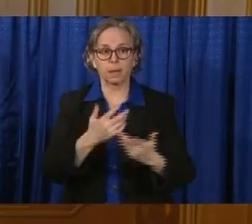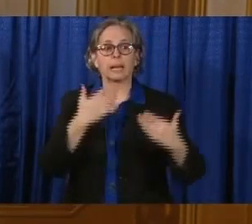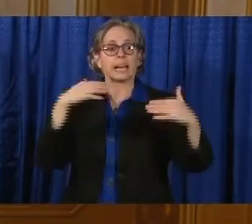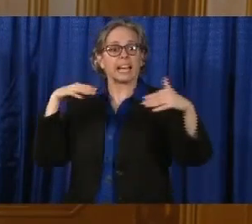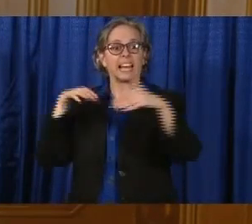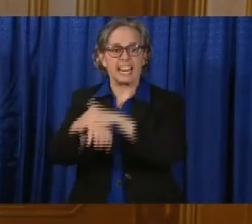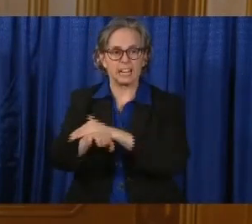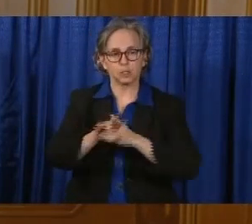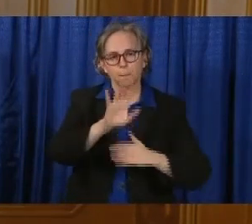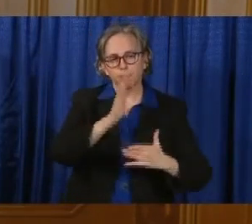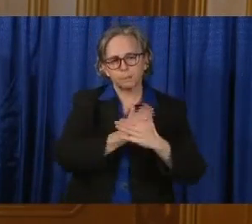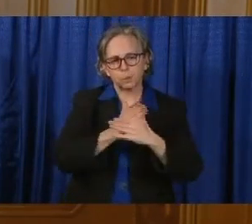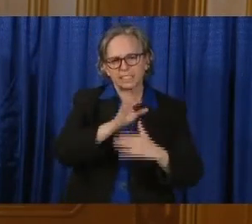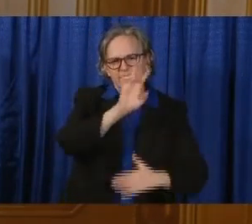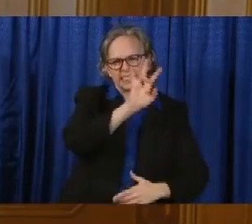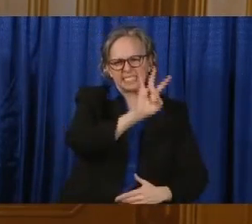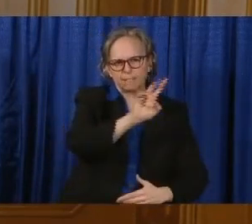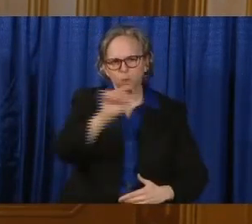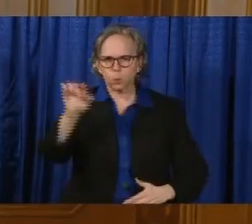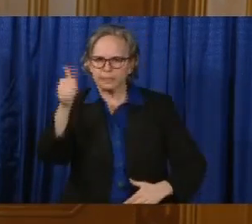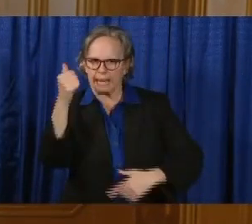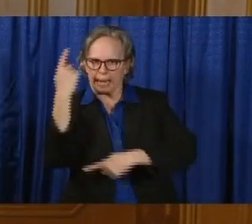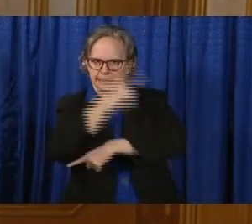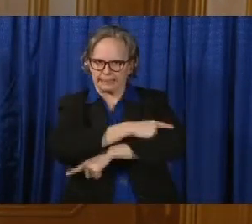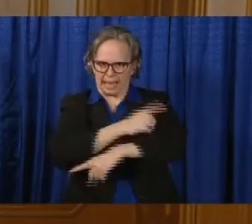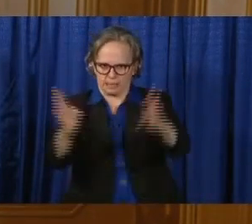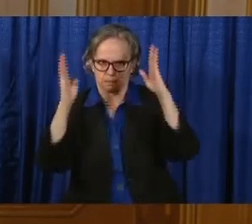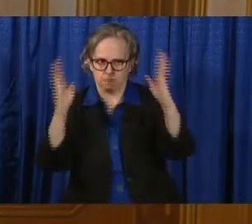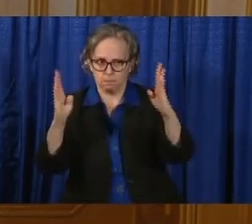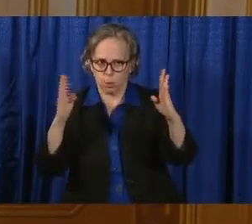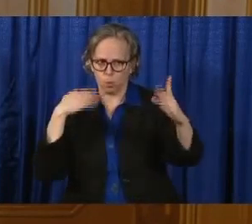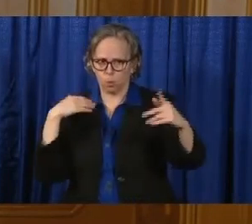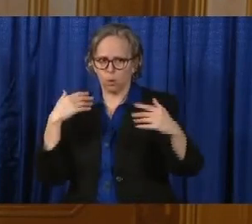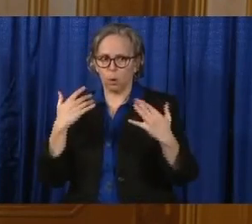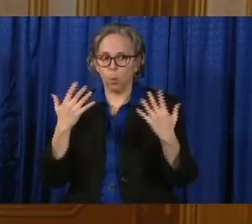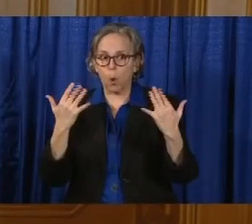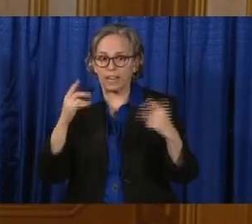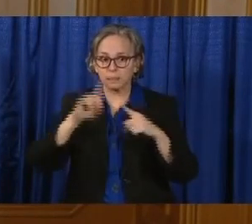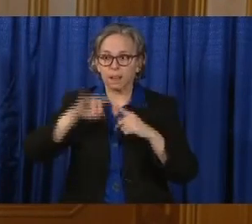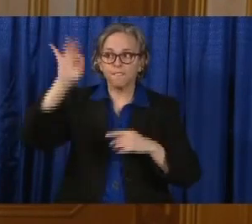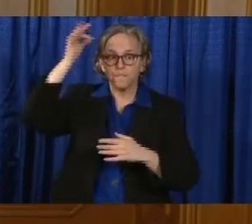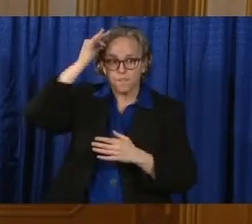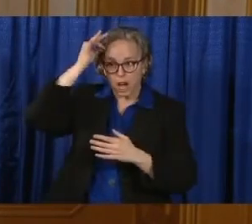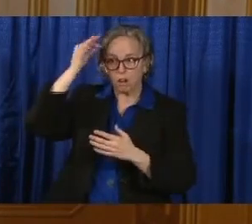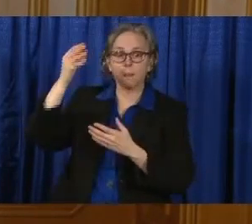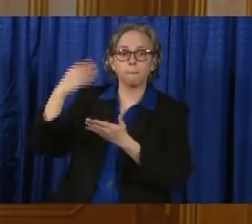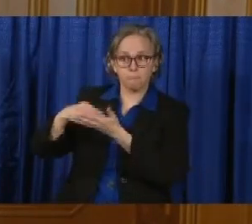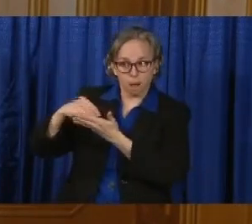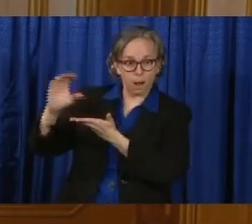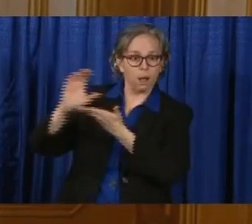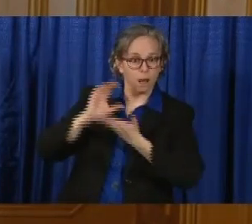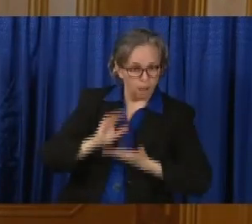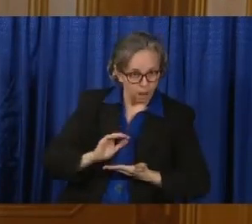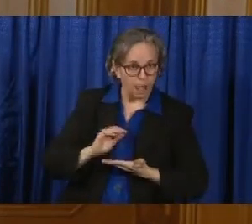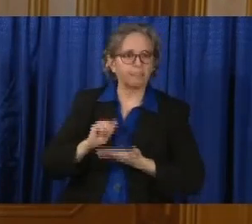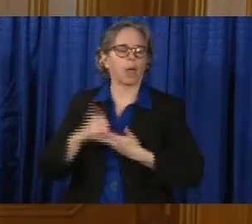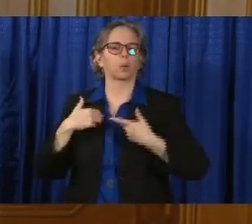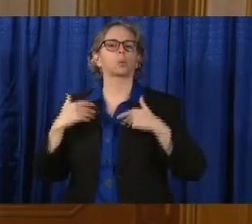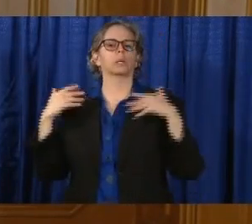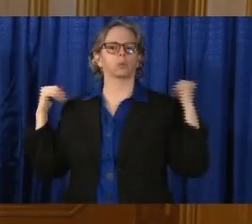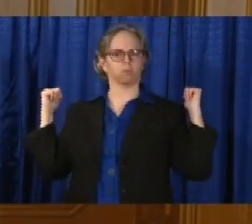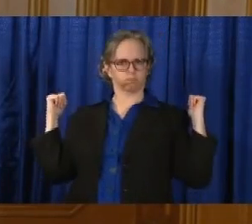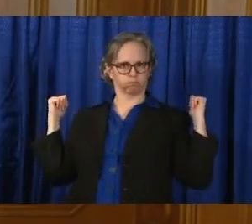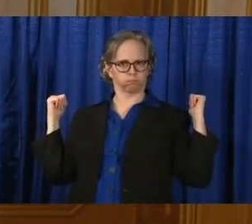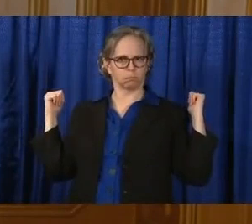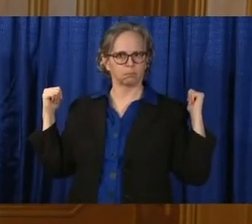more federal assistance arrives. We have an advance team from the Guard there today, and we are prepared